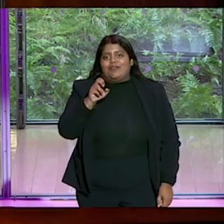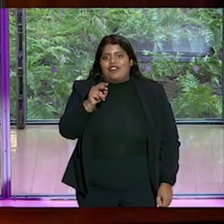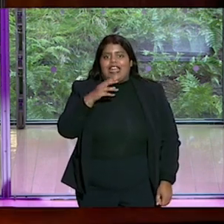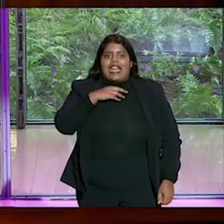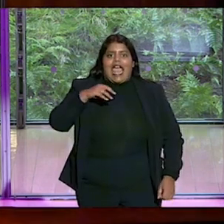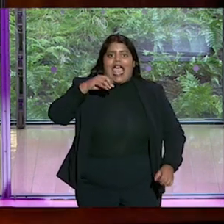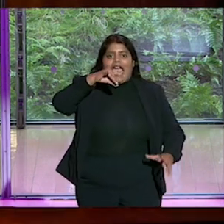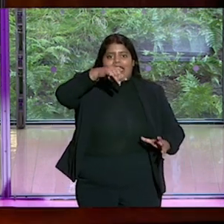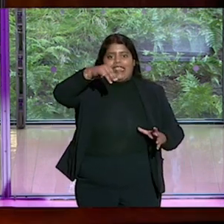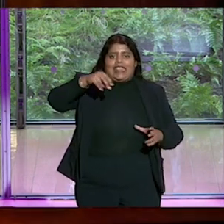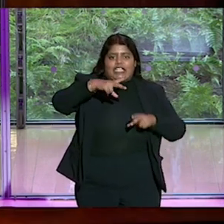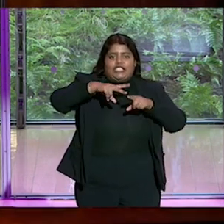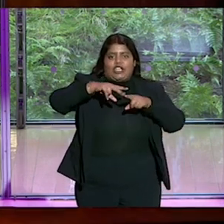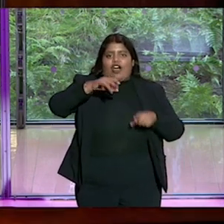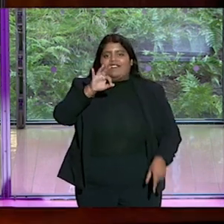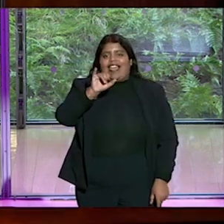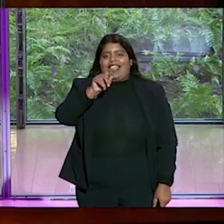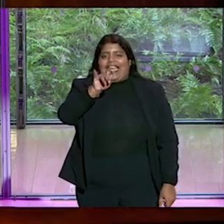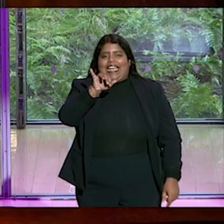And